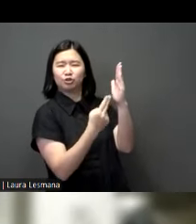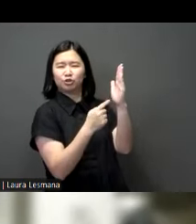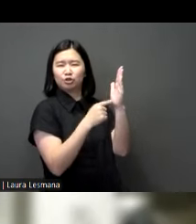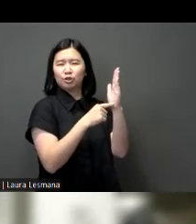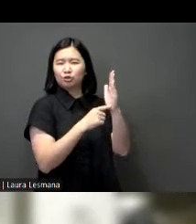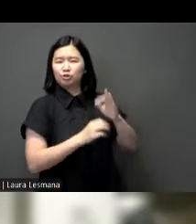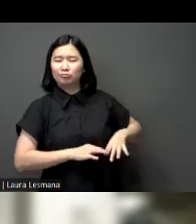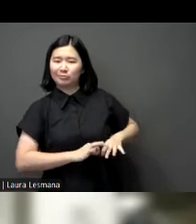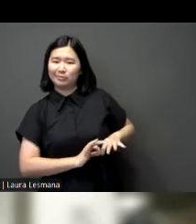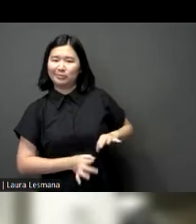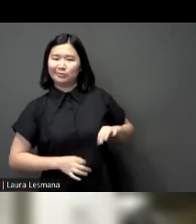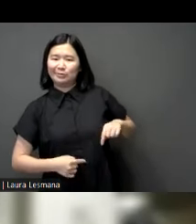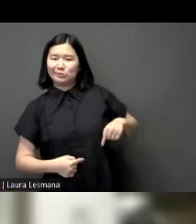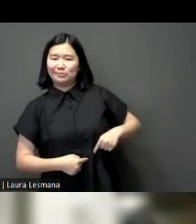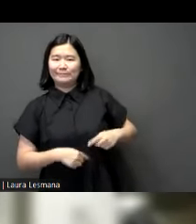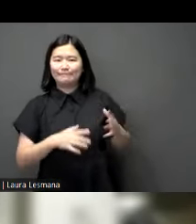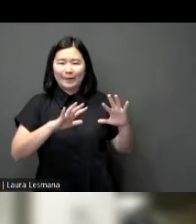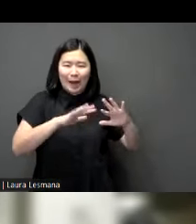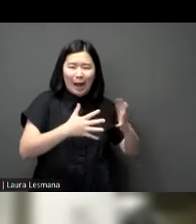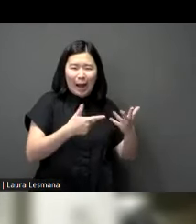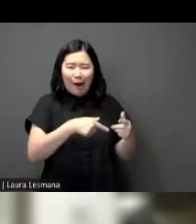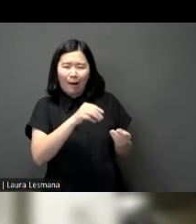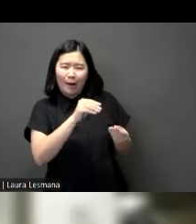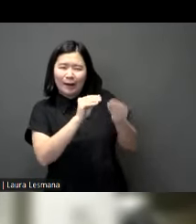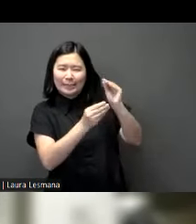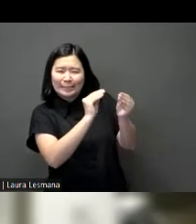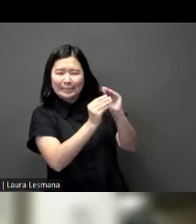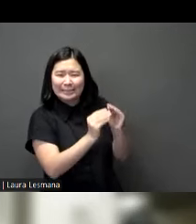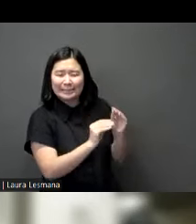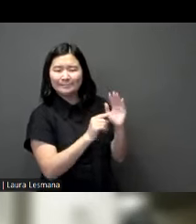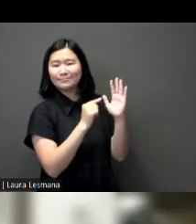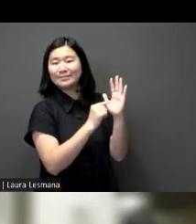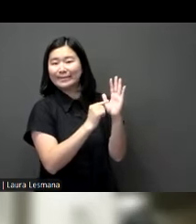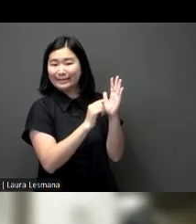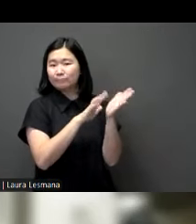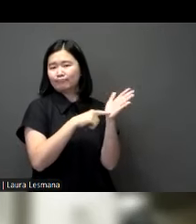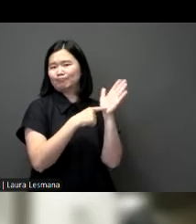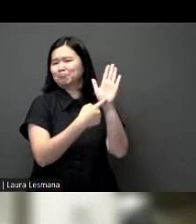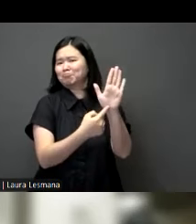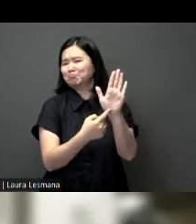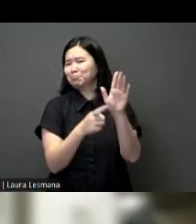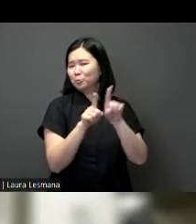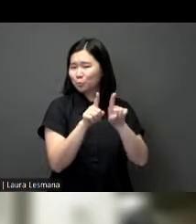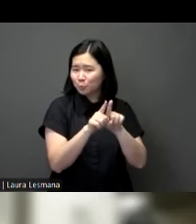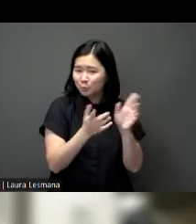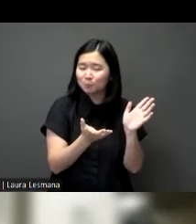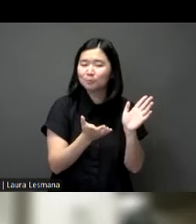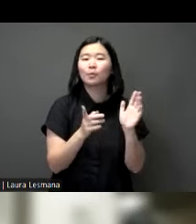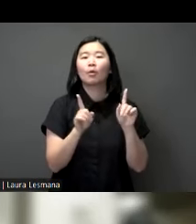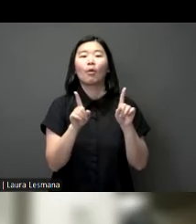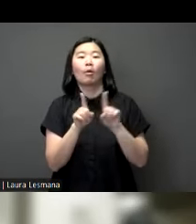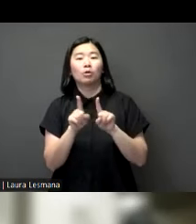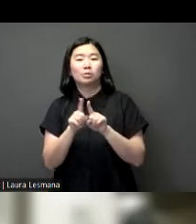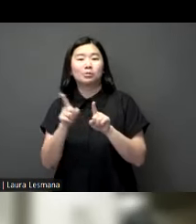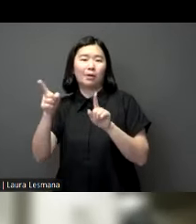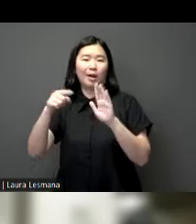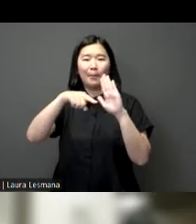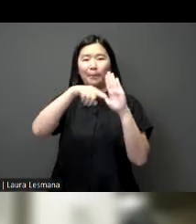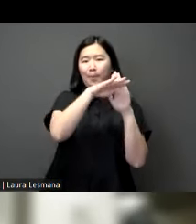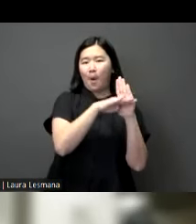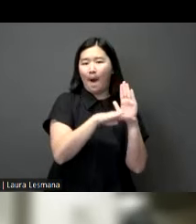focuses that we've had in order to be able to eliminate and redesign the cervical cancer. Explain to you, how are